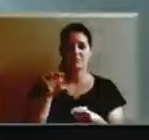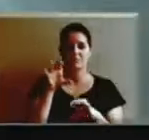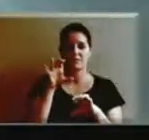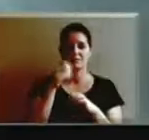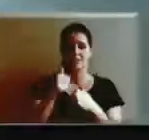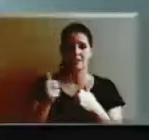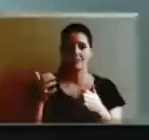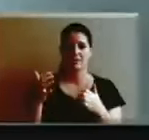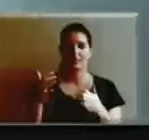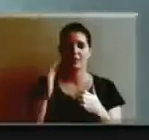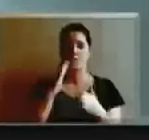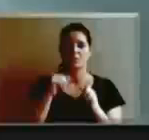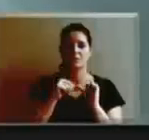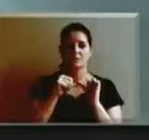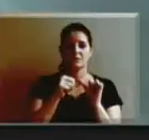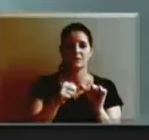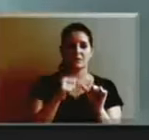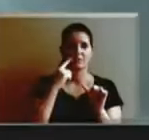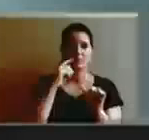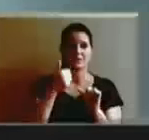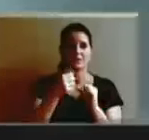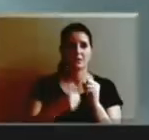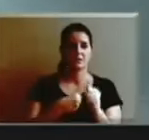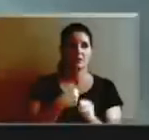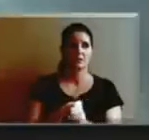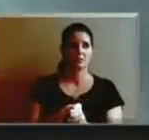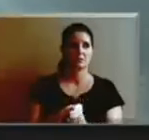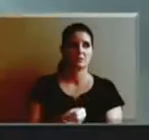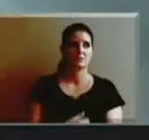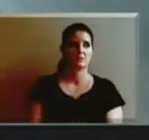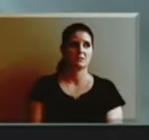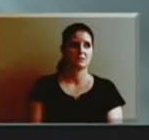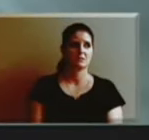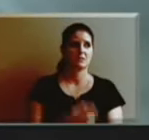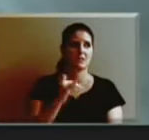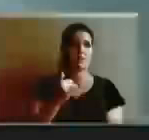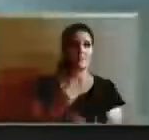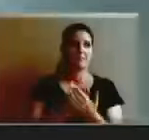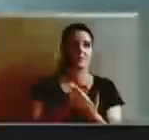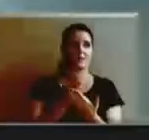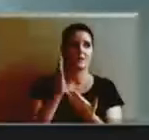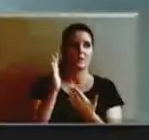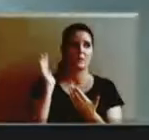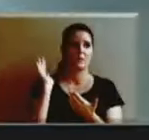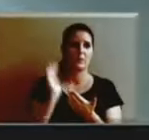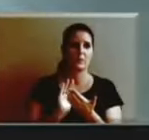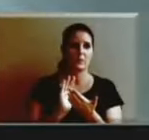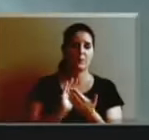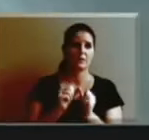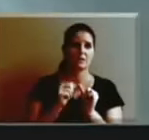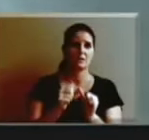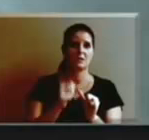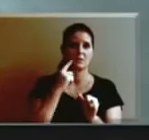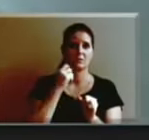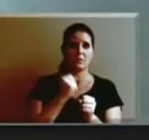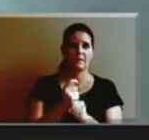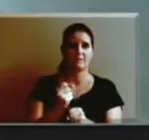sequester, it will last for 10 years as it stands right now. And that reduction continues for every year